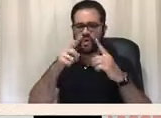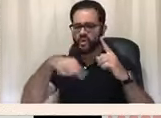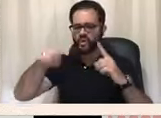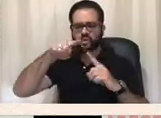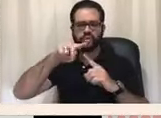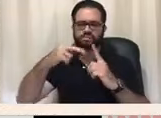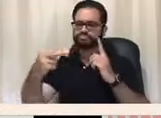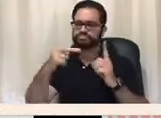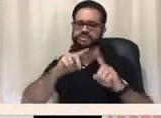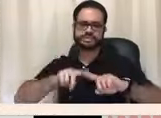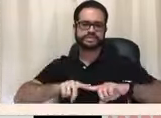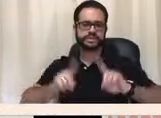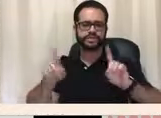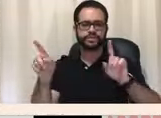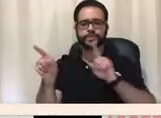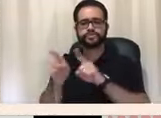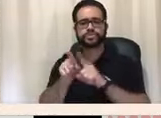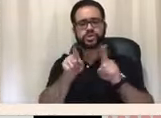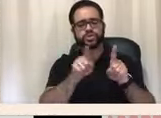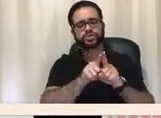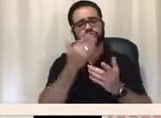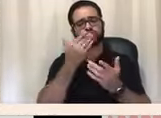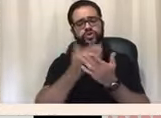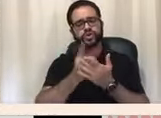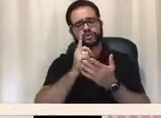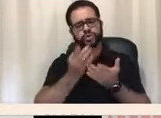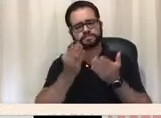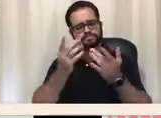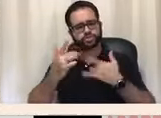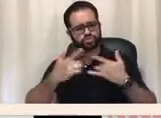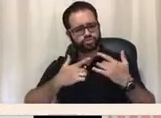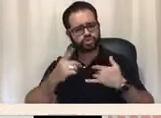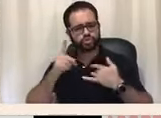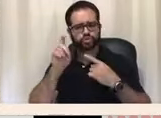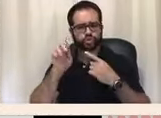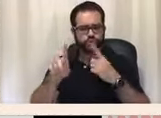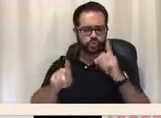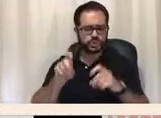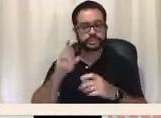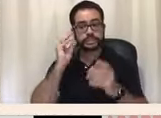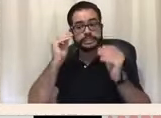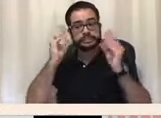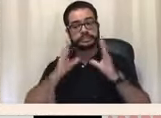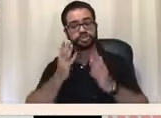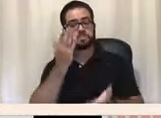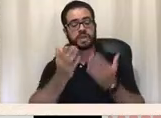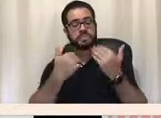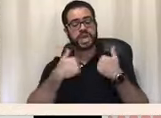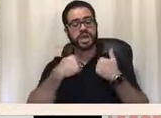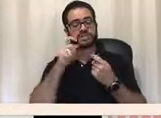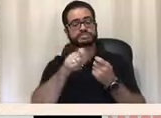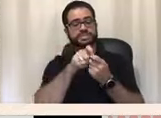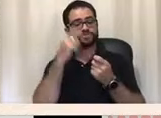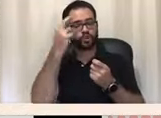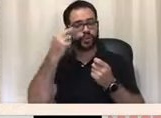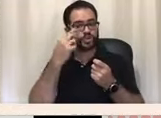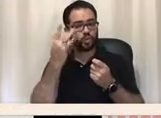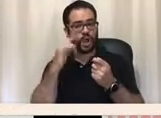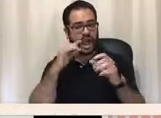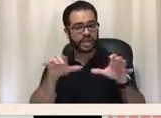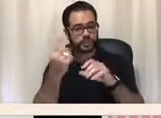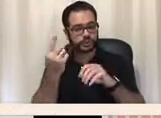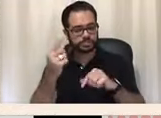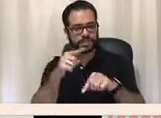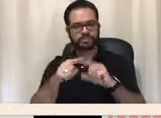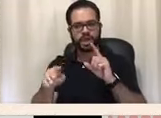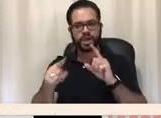raise questions. You know, a teacher may do something for a specific reason, but to a parent